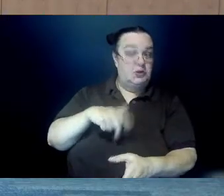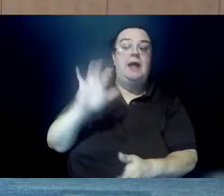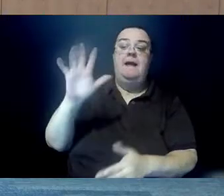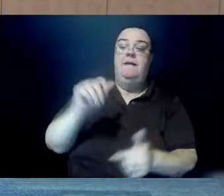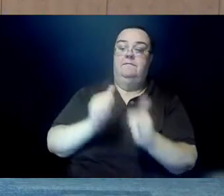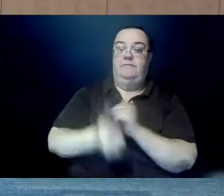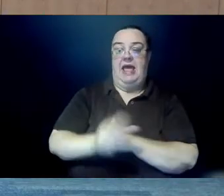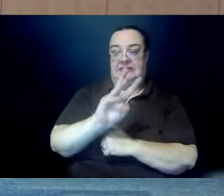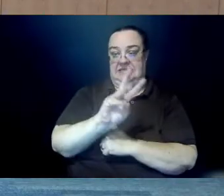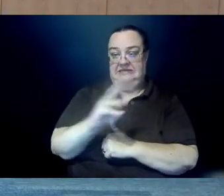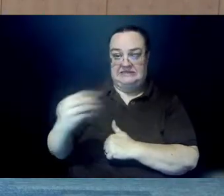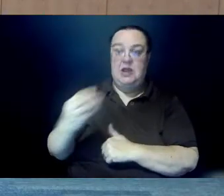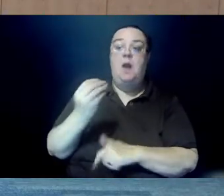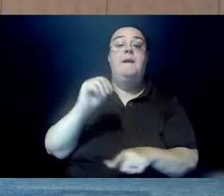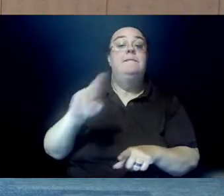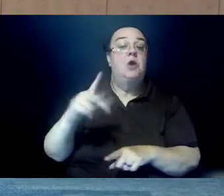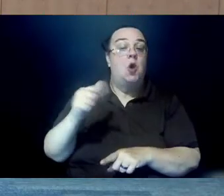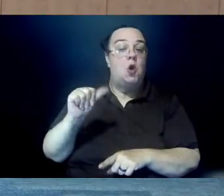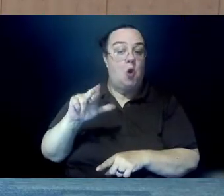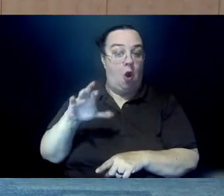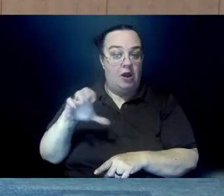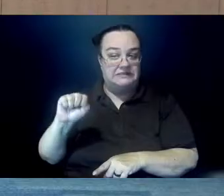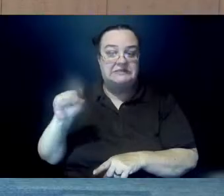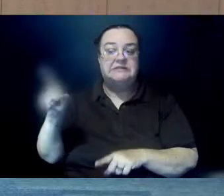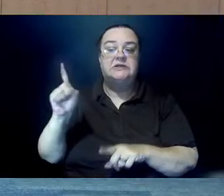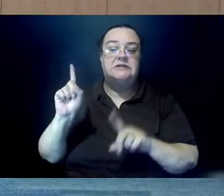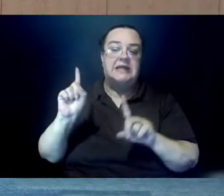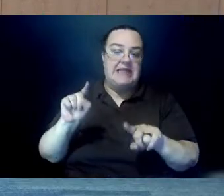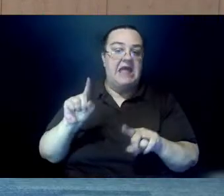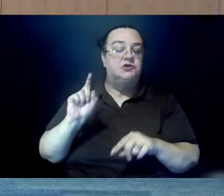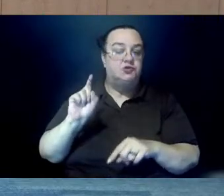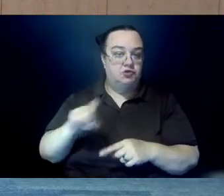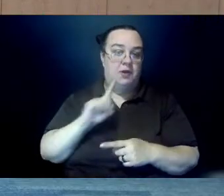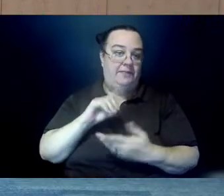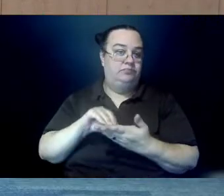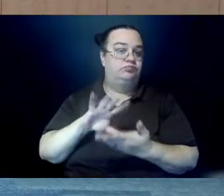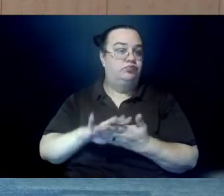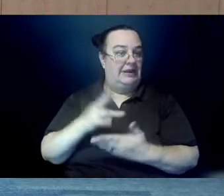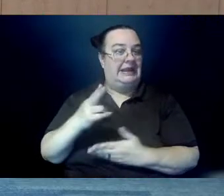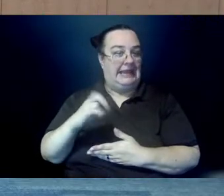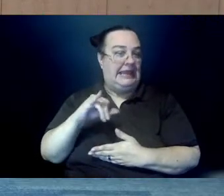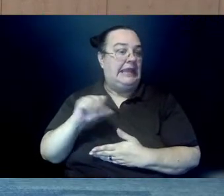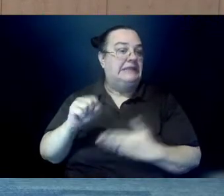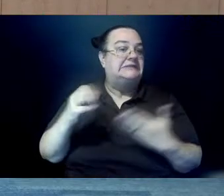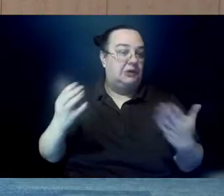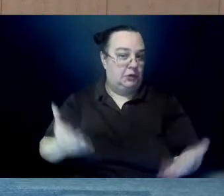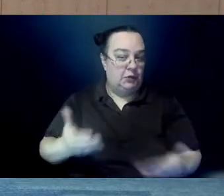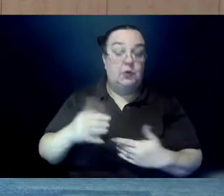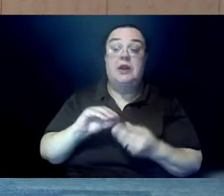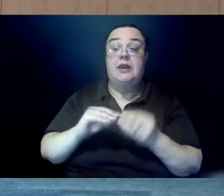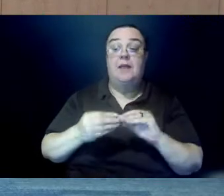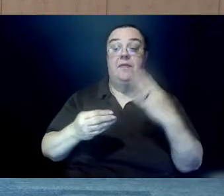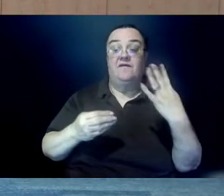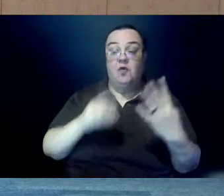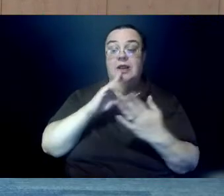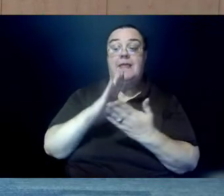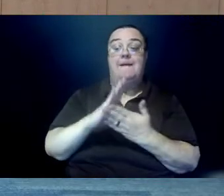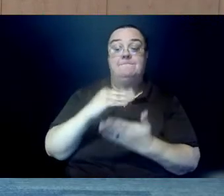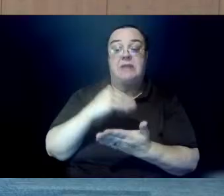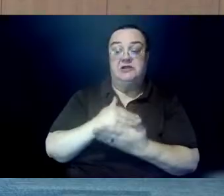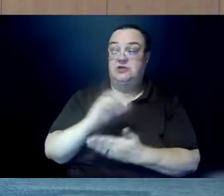6-0. Mr. Garces' attendance should be recorded. He is here. Item 4 is the budget